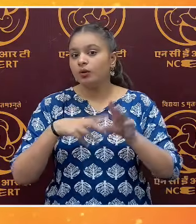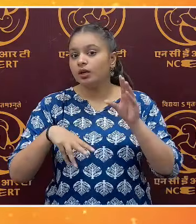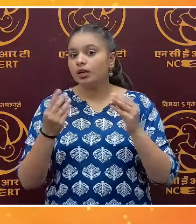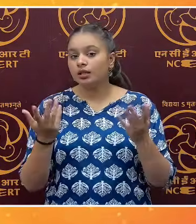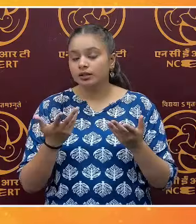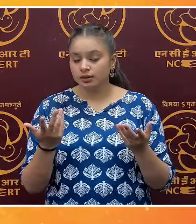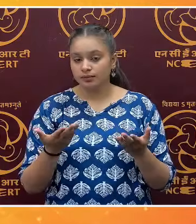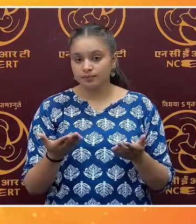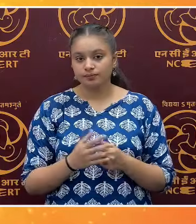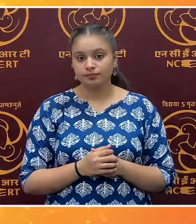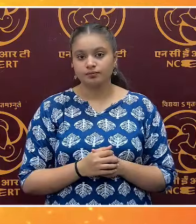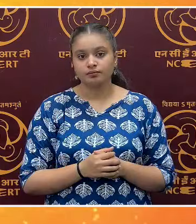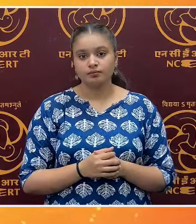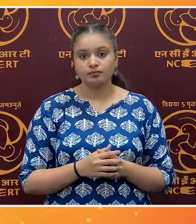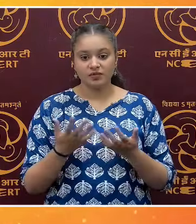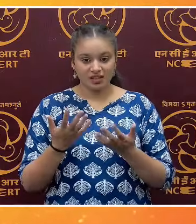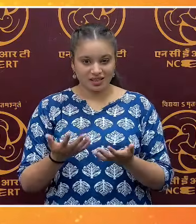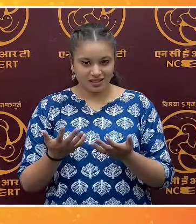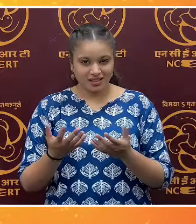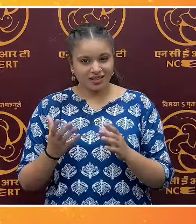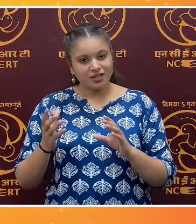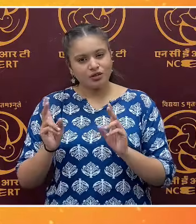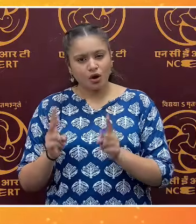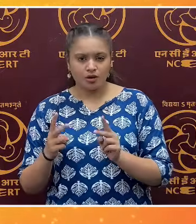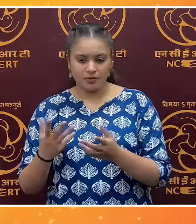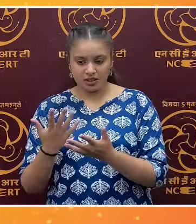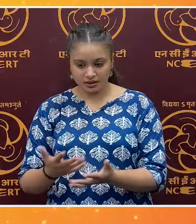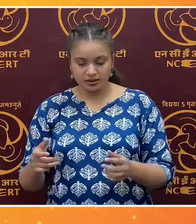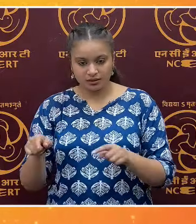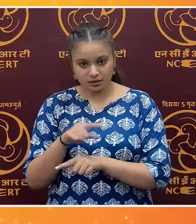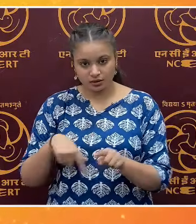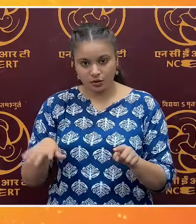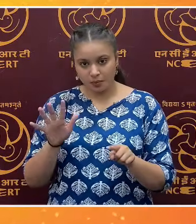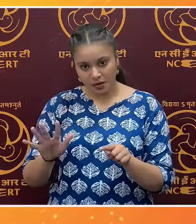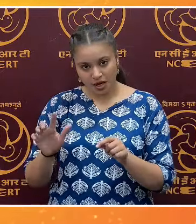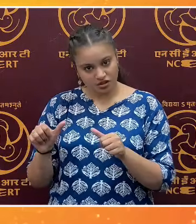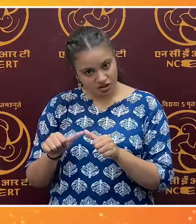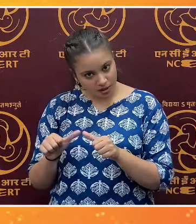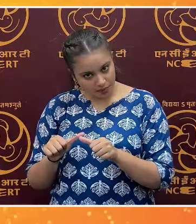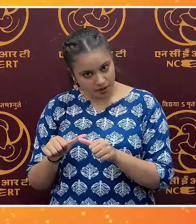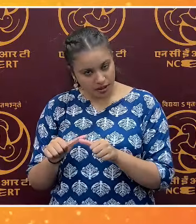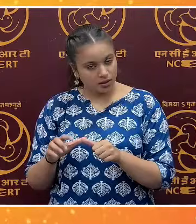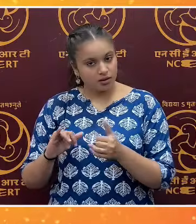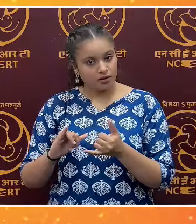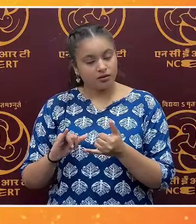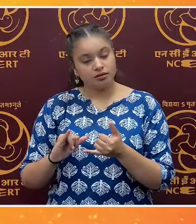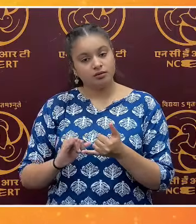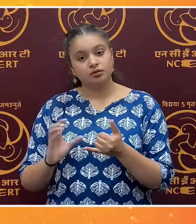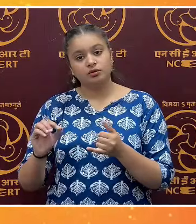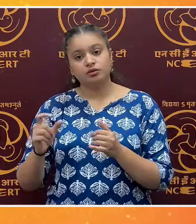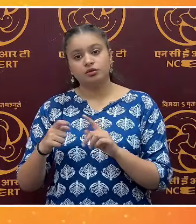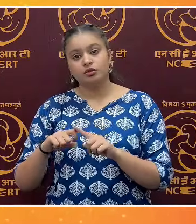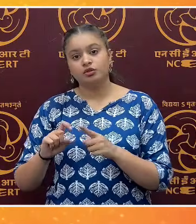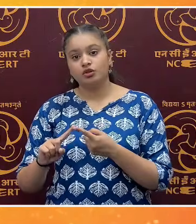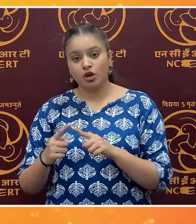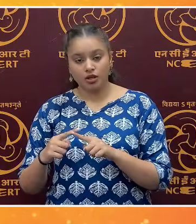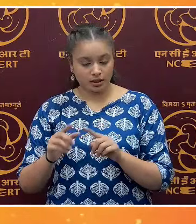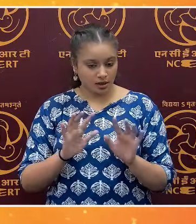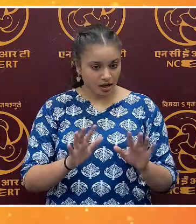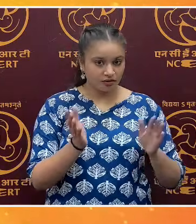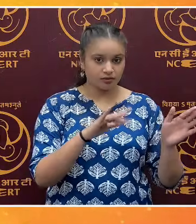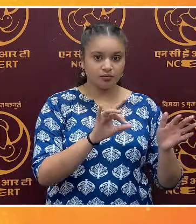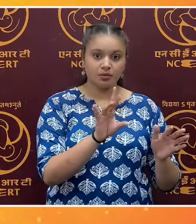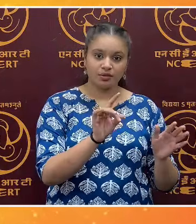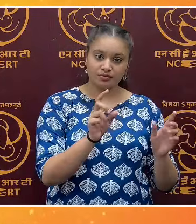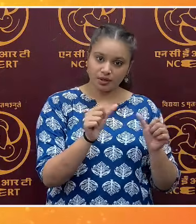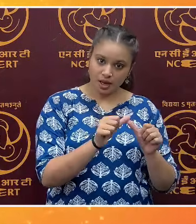like the light appliances like 5 ampere sockets, okay, they uses 5 ampere sockets. Heavy appliances like AC and fridge uses 15